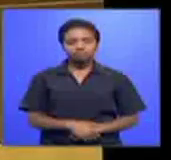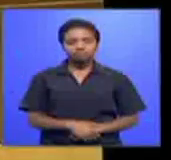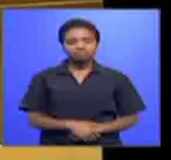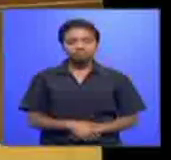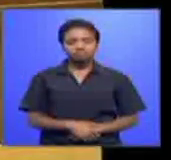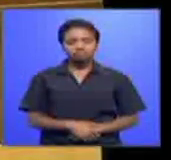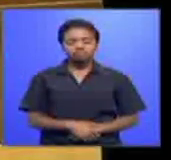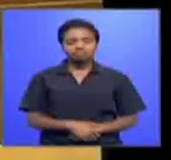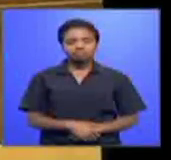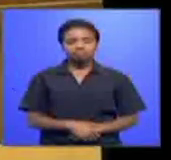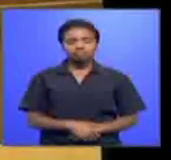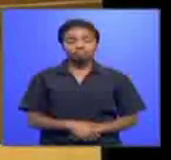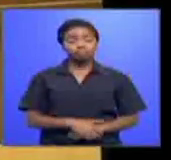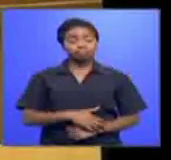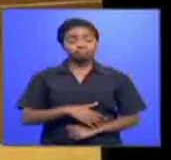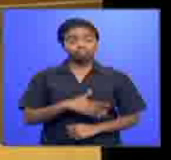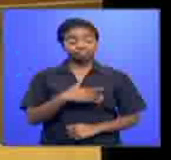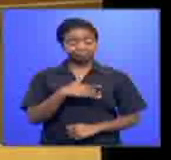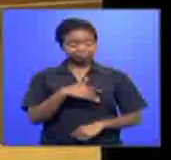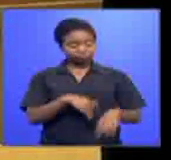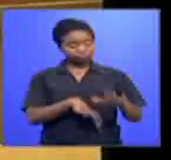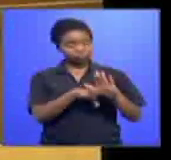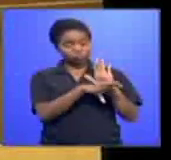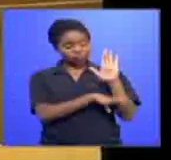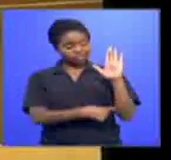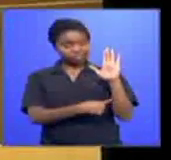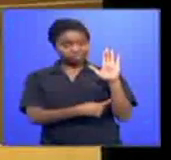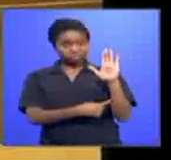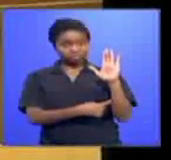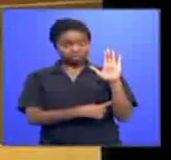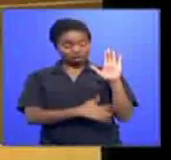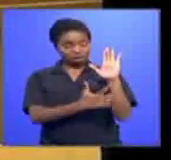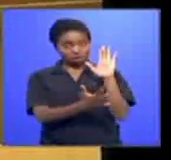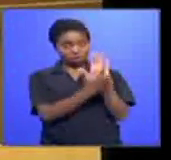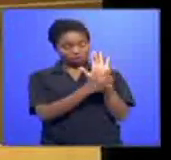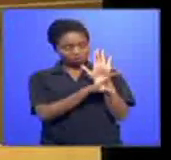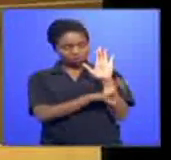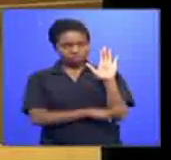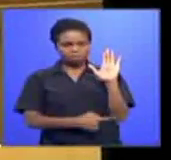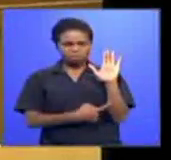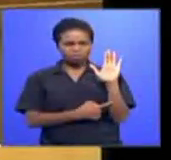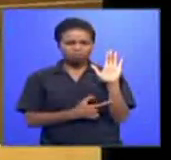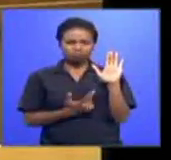Our Constitution is truly one of our greatest national